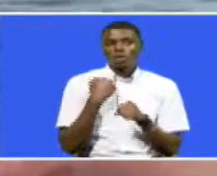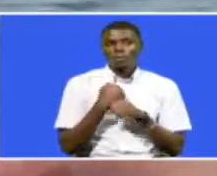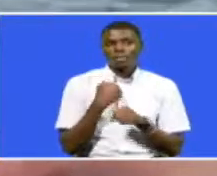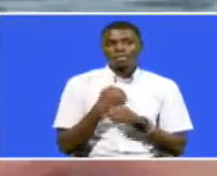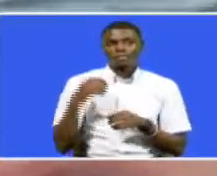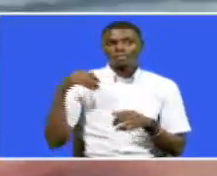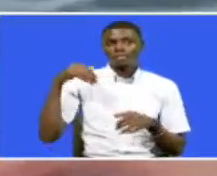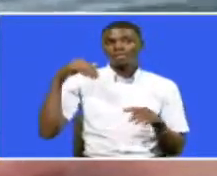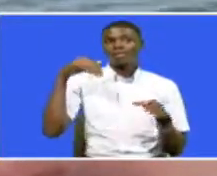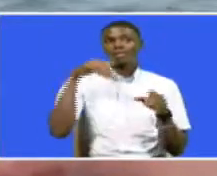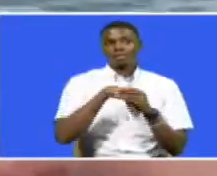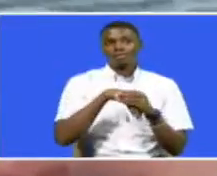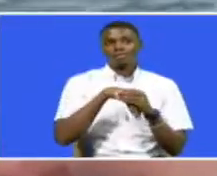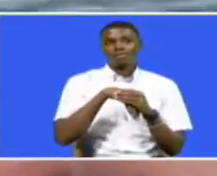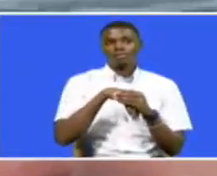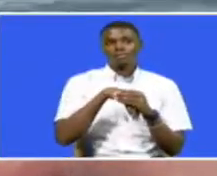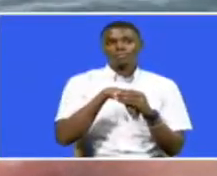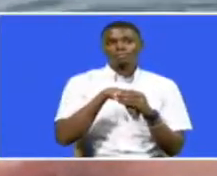operating in